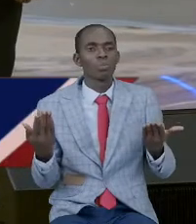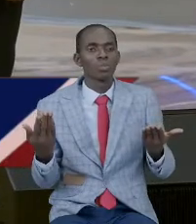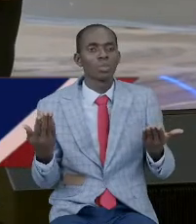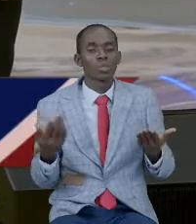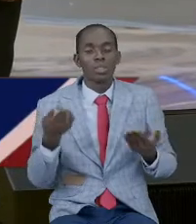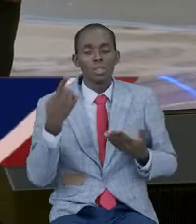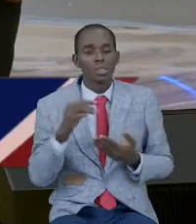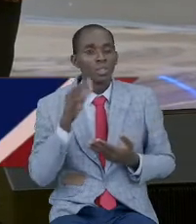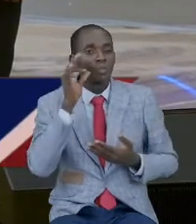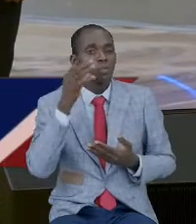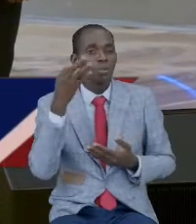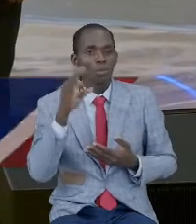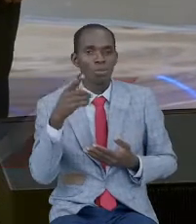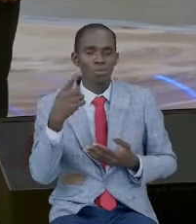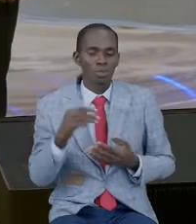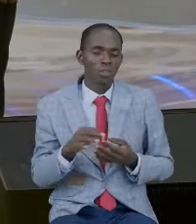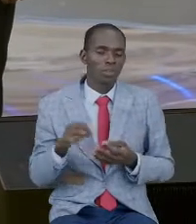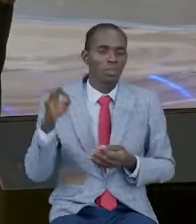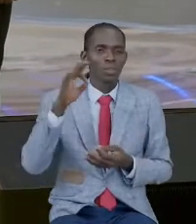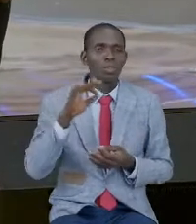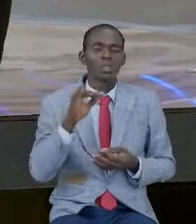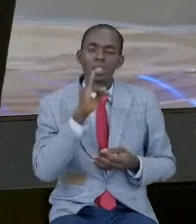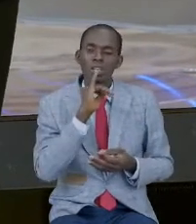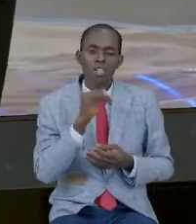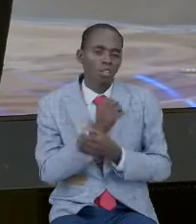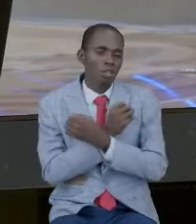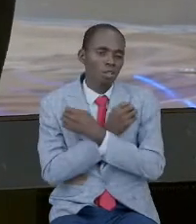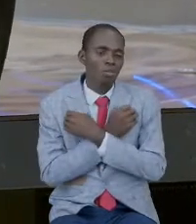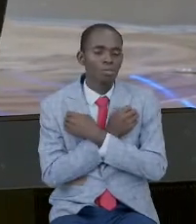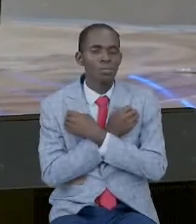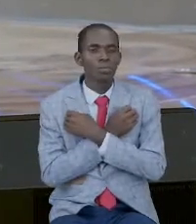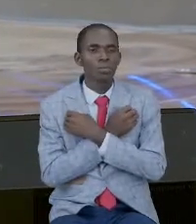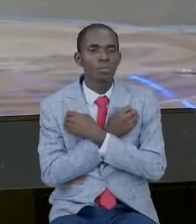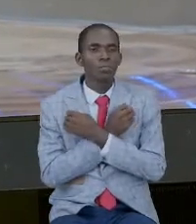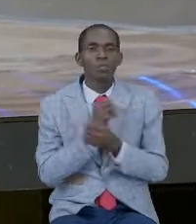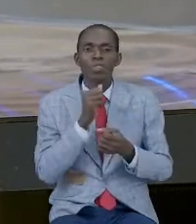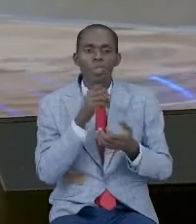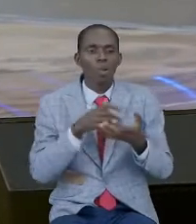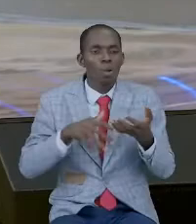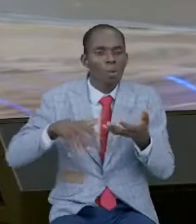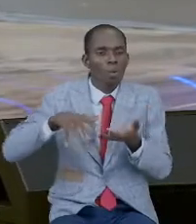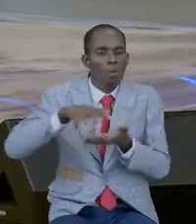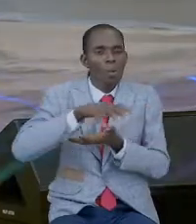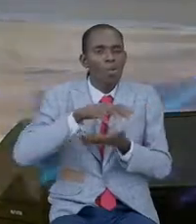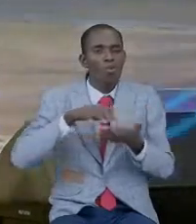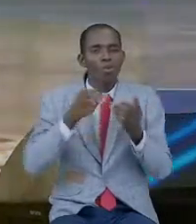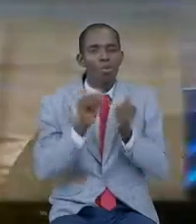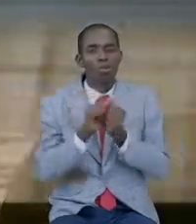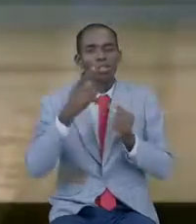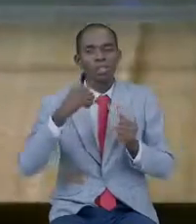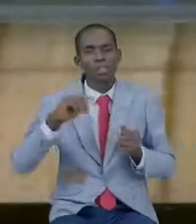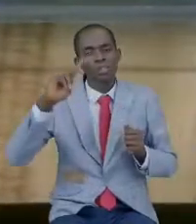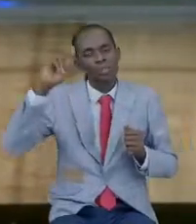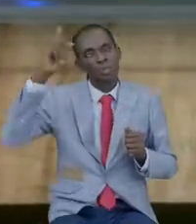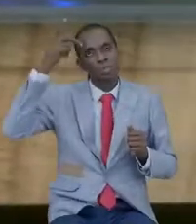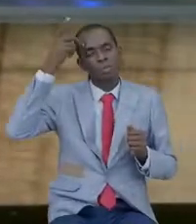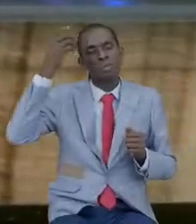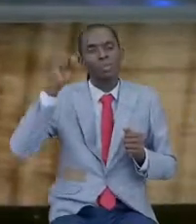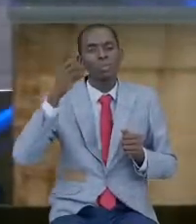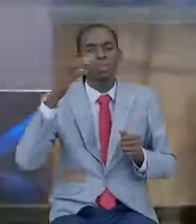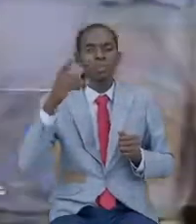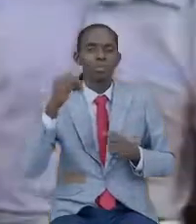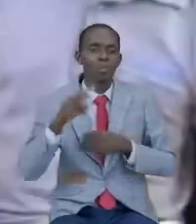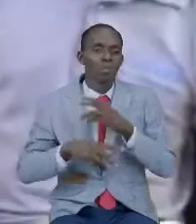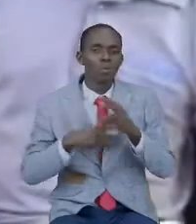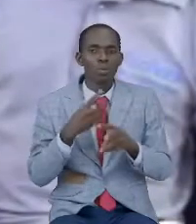the Spirit is love, not mixed with the policies of the world.